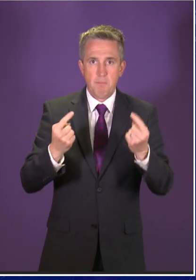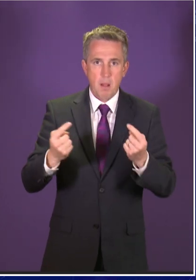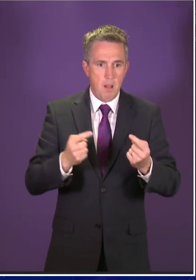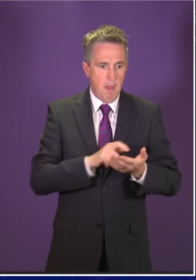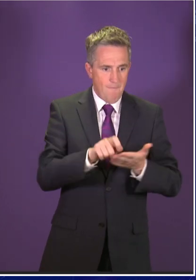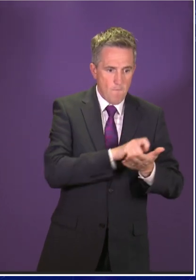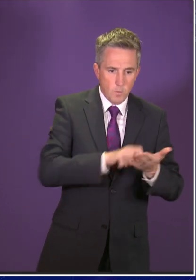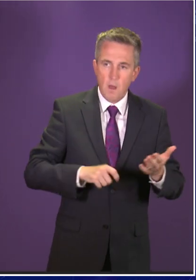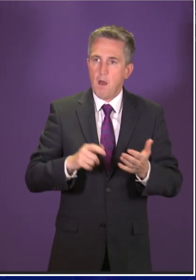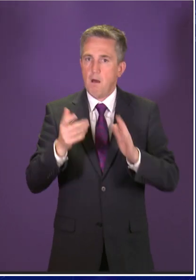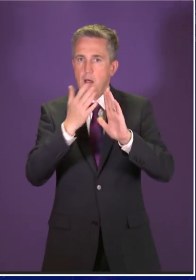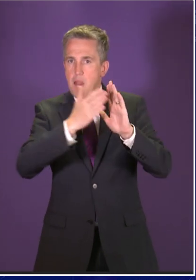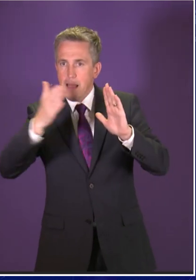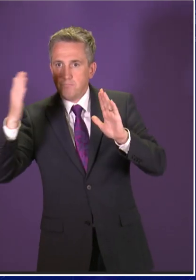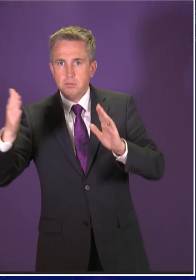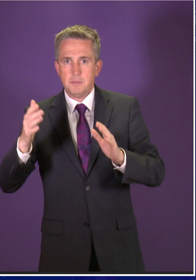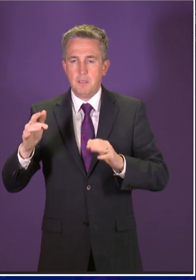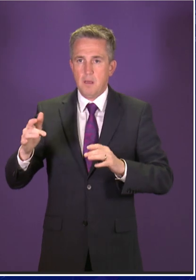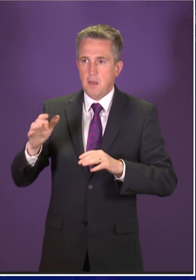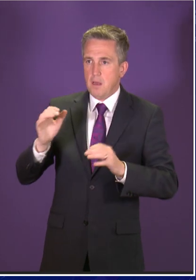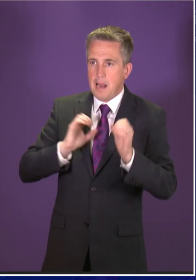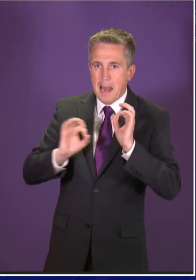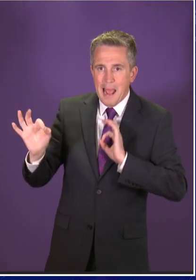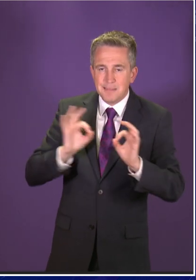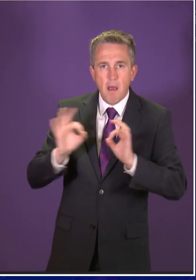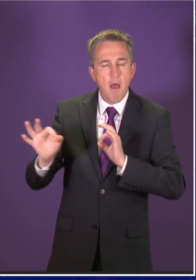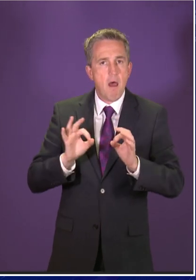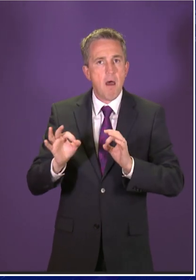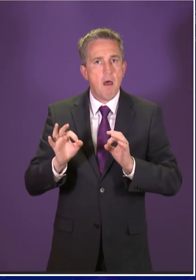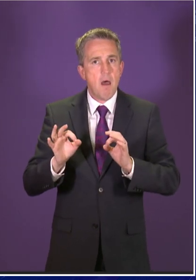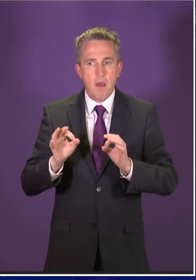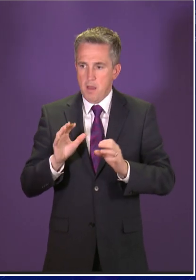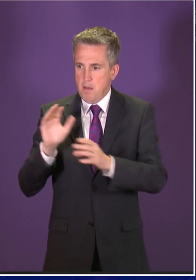a connected library, a connected actor, a connected performance. They're all